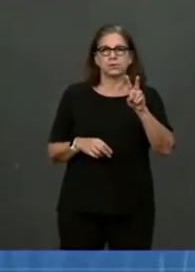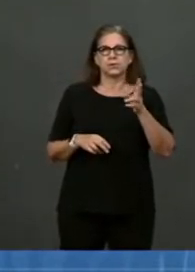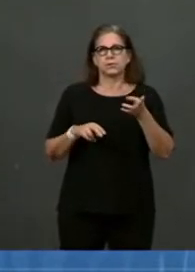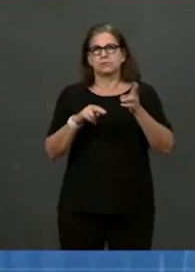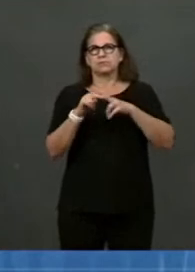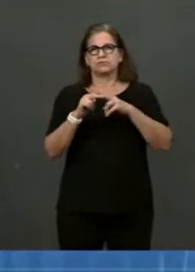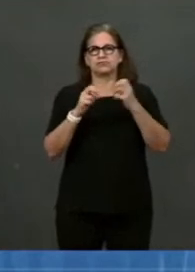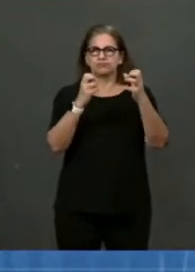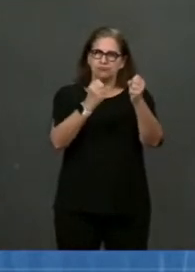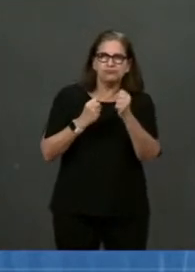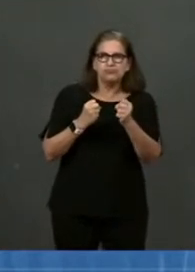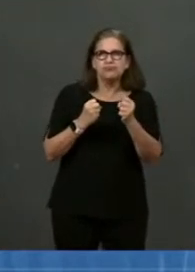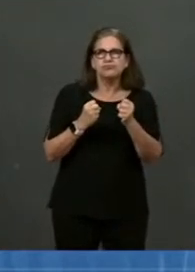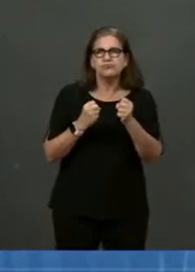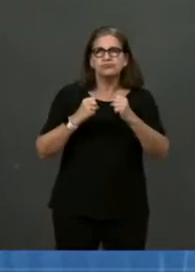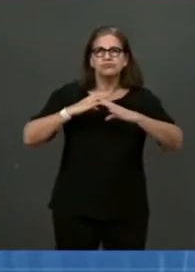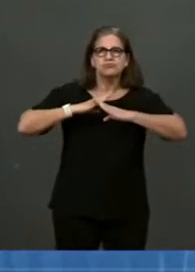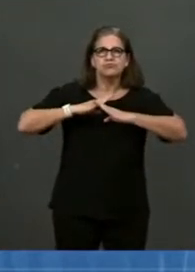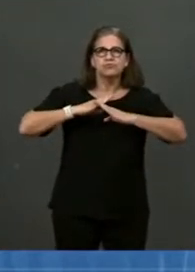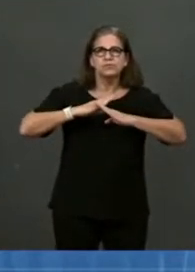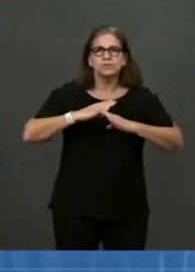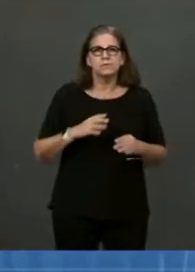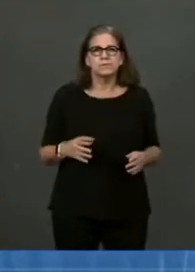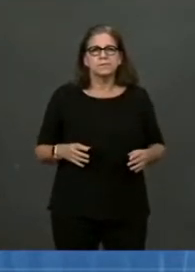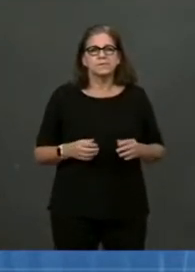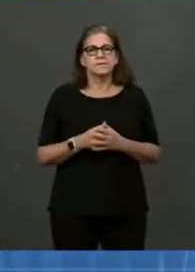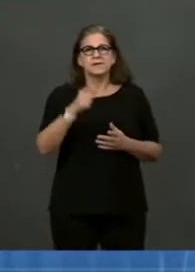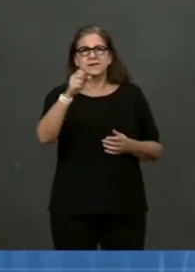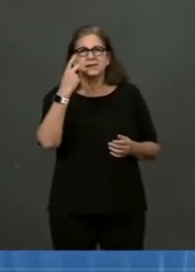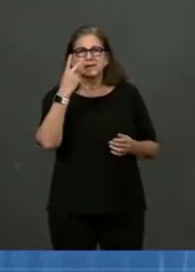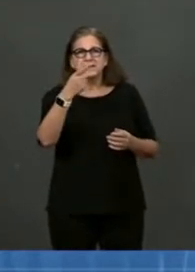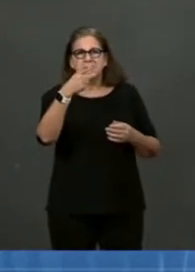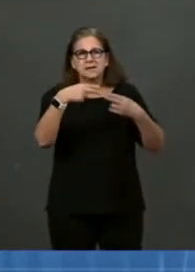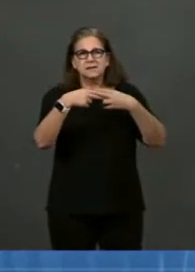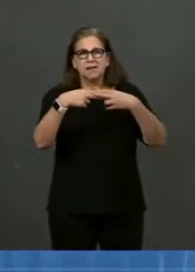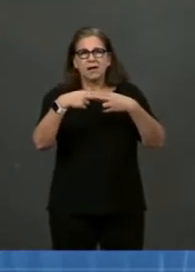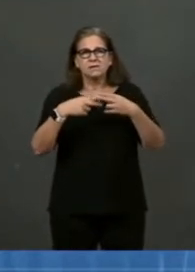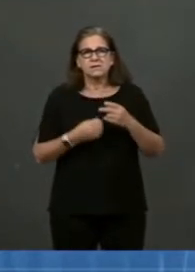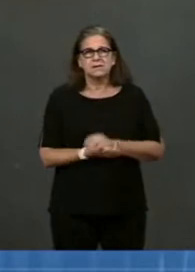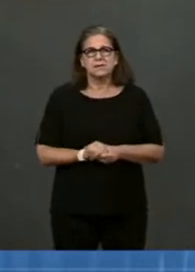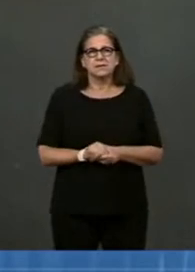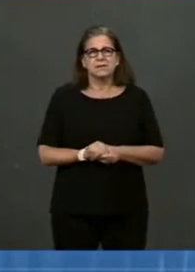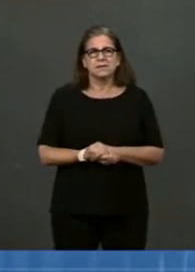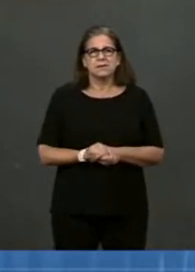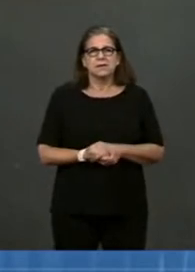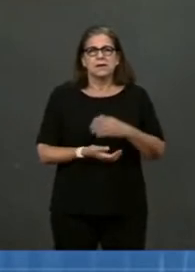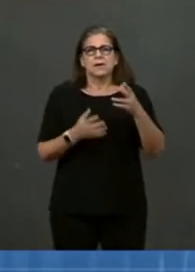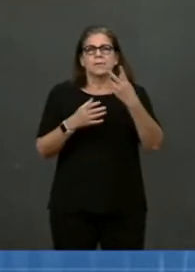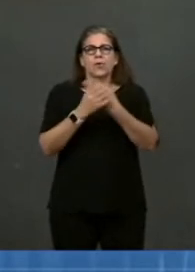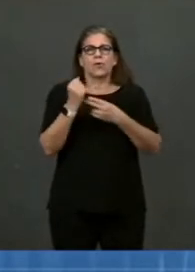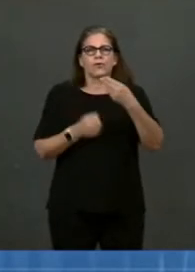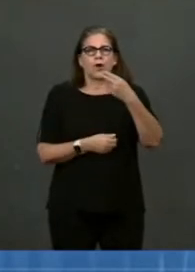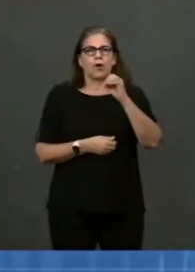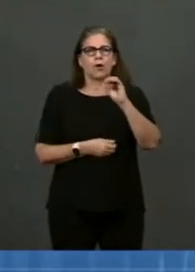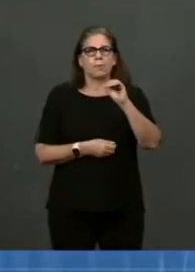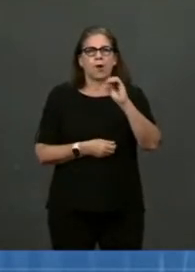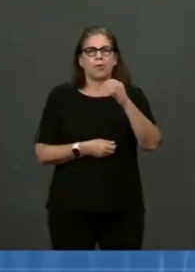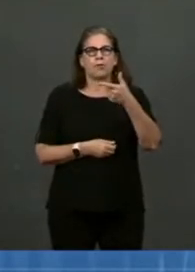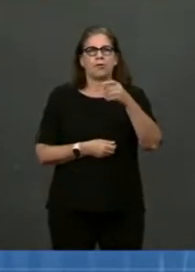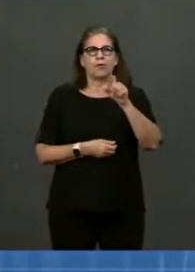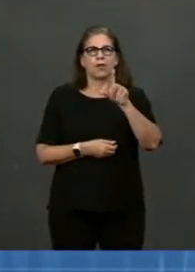on the prior slide, both homologous and heterologous boosts work well from a laboratory standpoint.